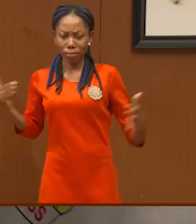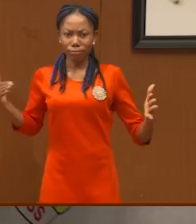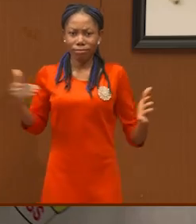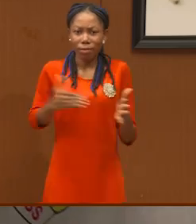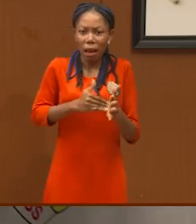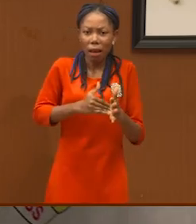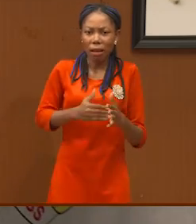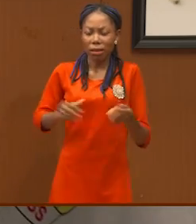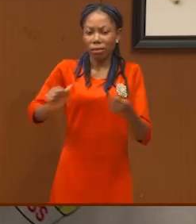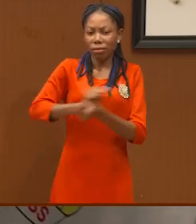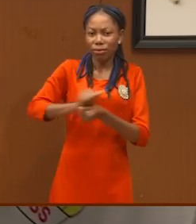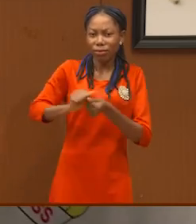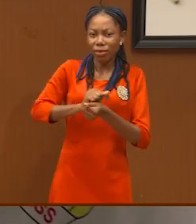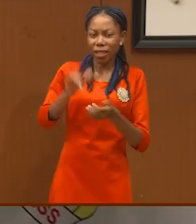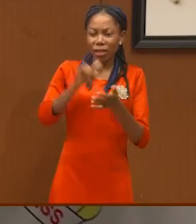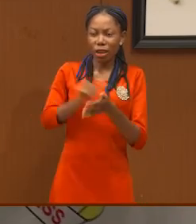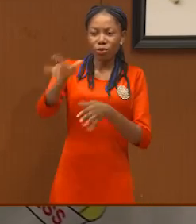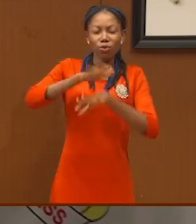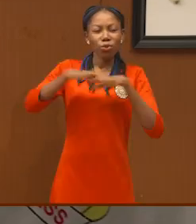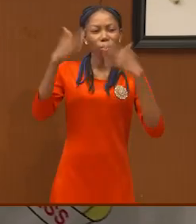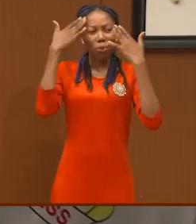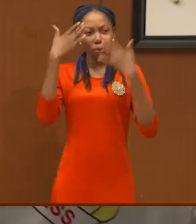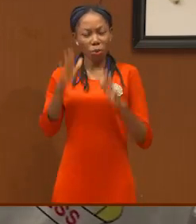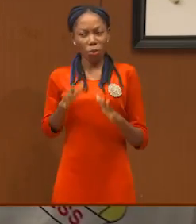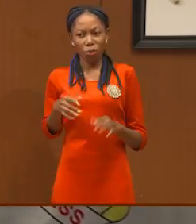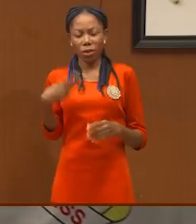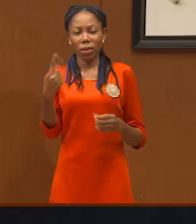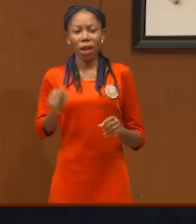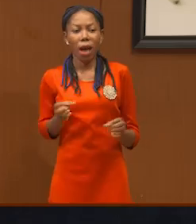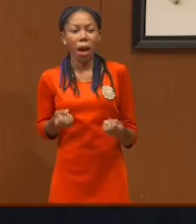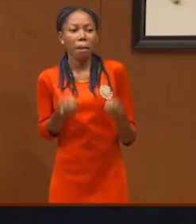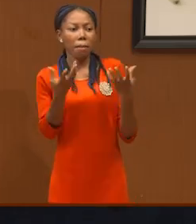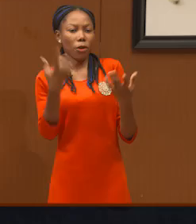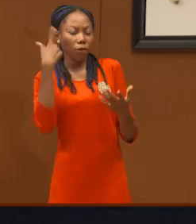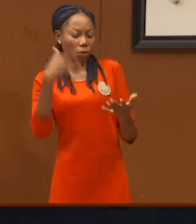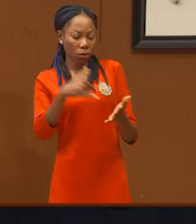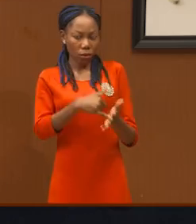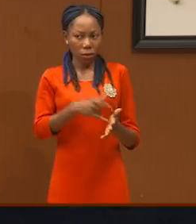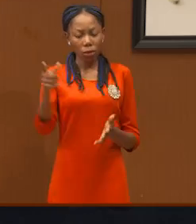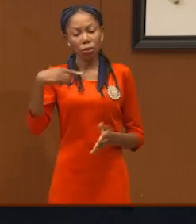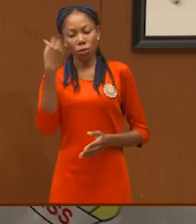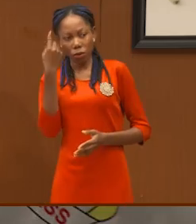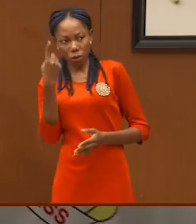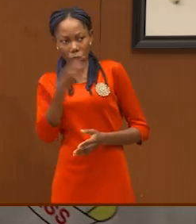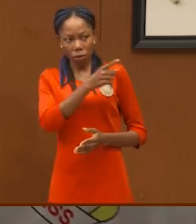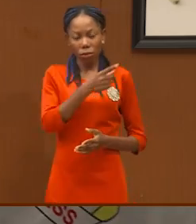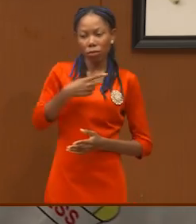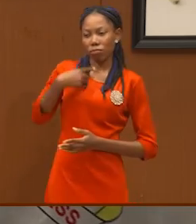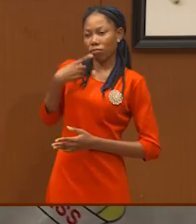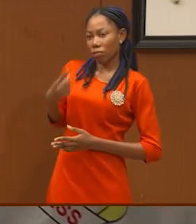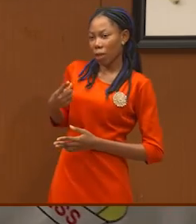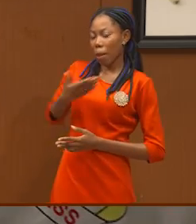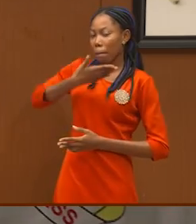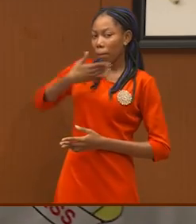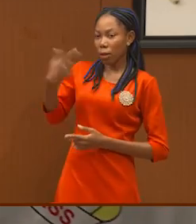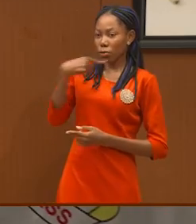impression that you don't even know the actual sum involved. You understand? Yeah, I do. So that's why I said,